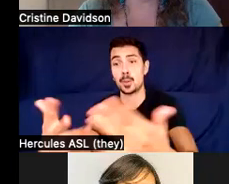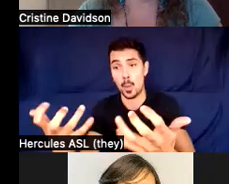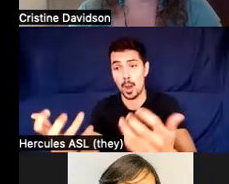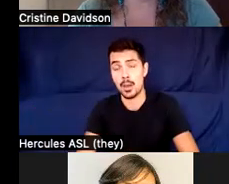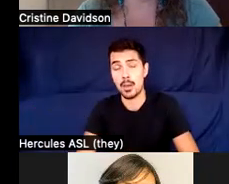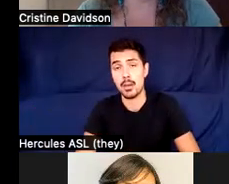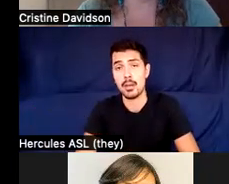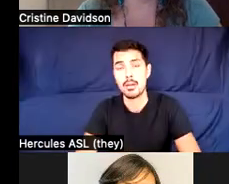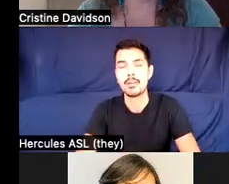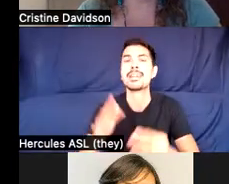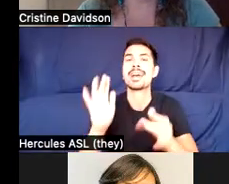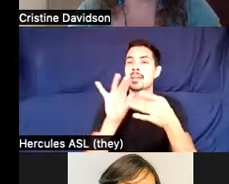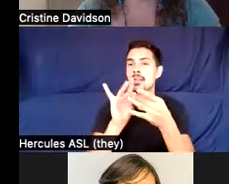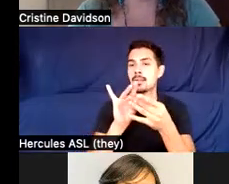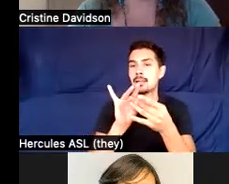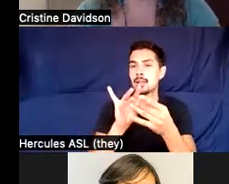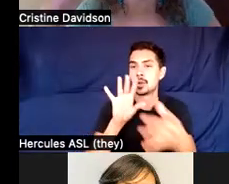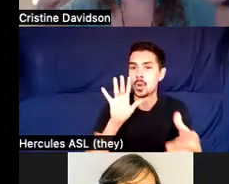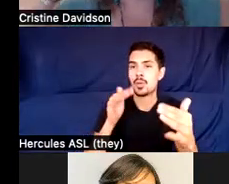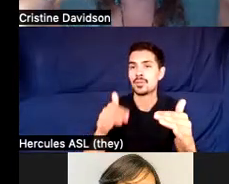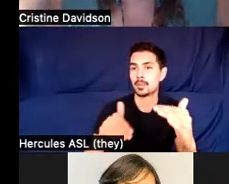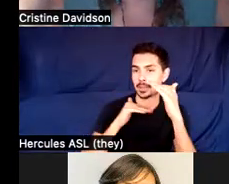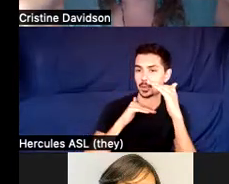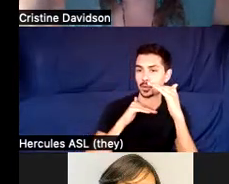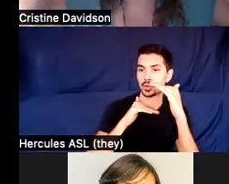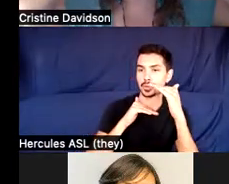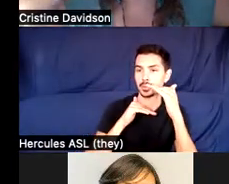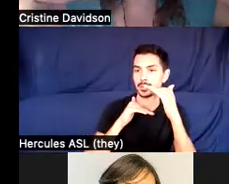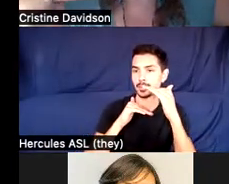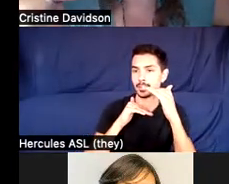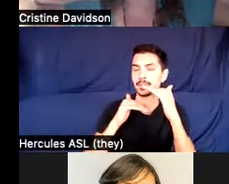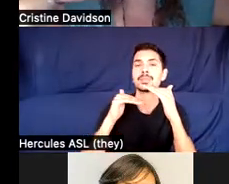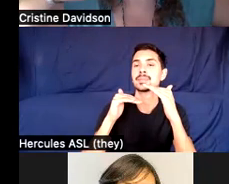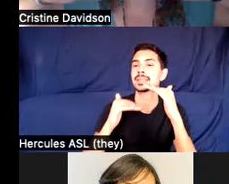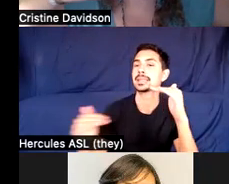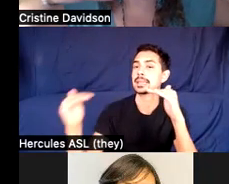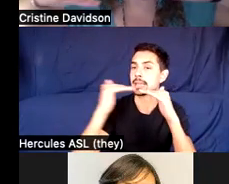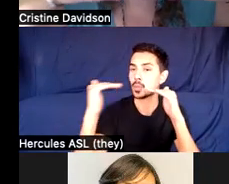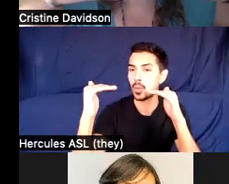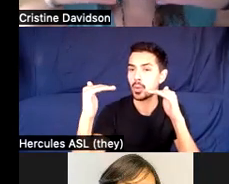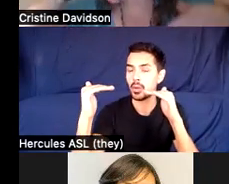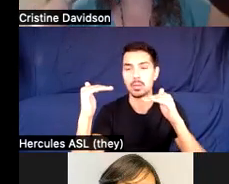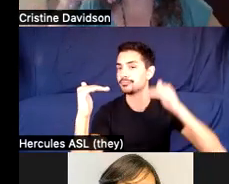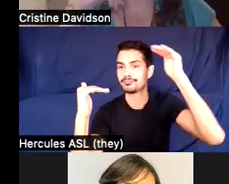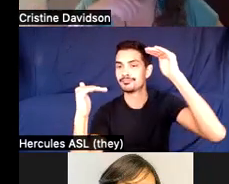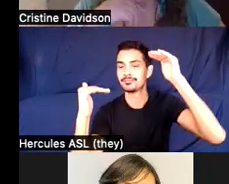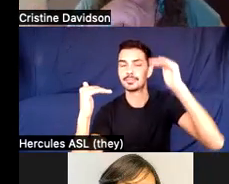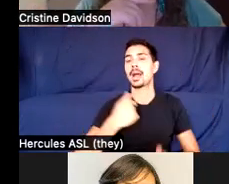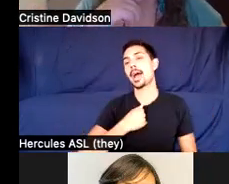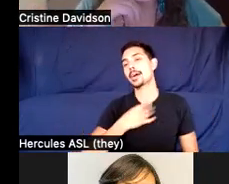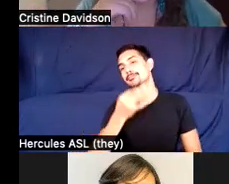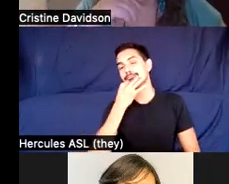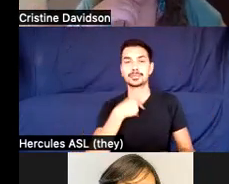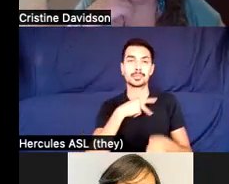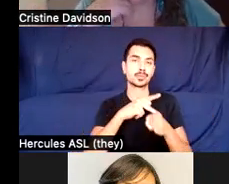So letting go of limitations, being, an equal, that they are expert in their own lives. They know things